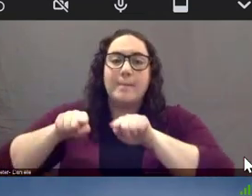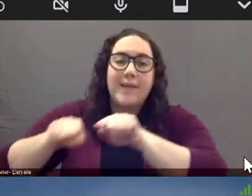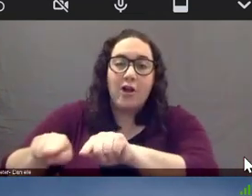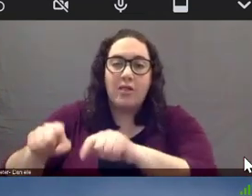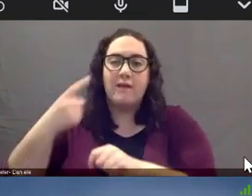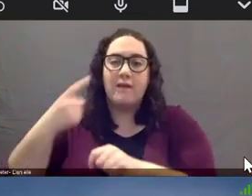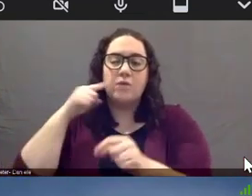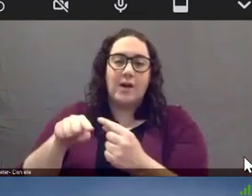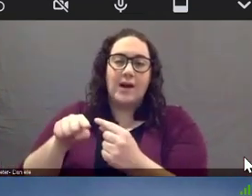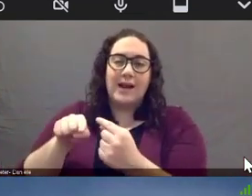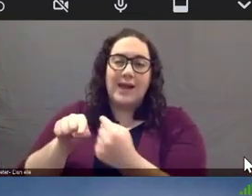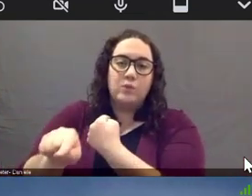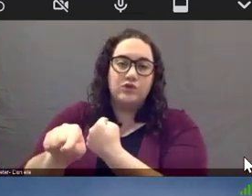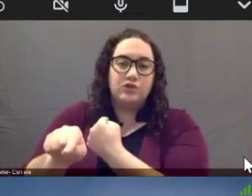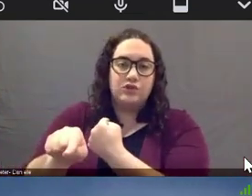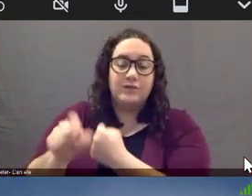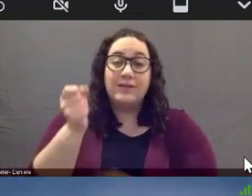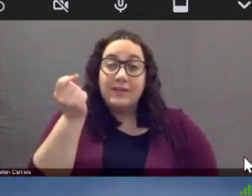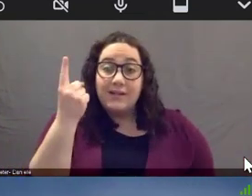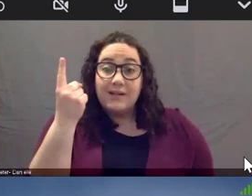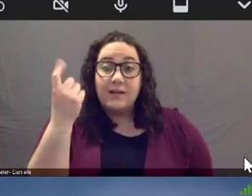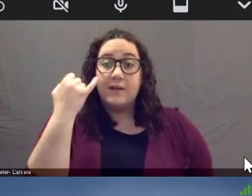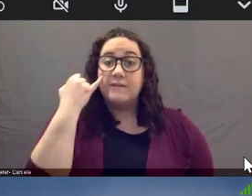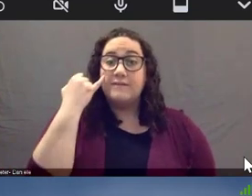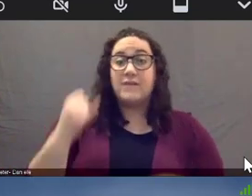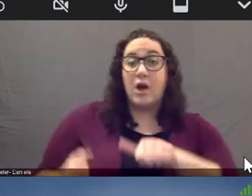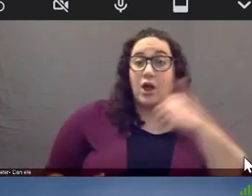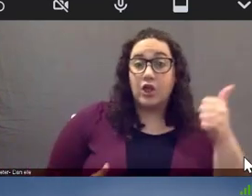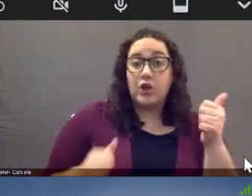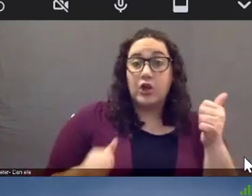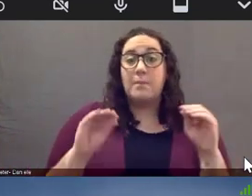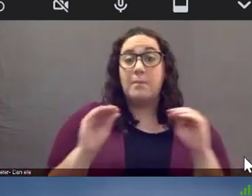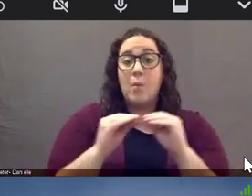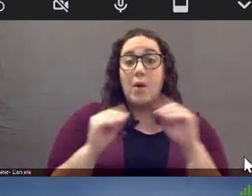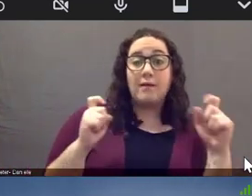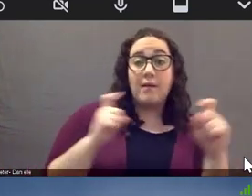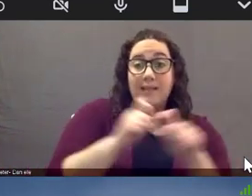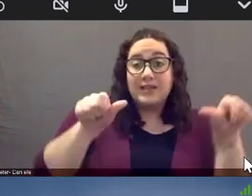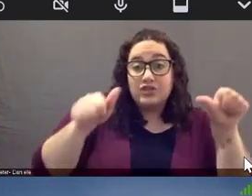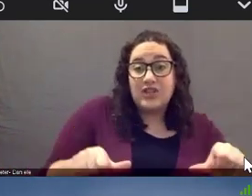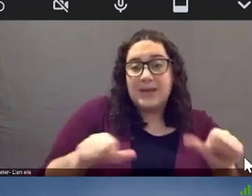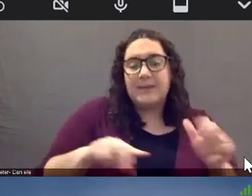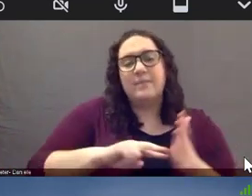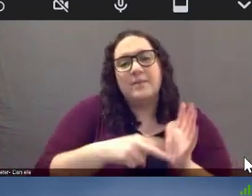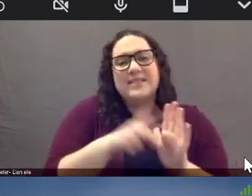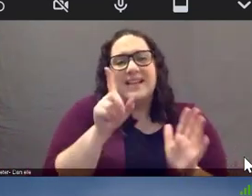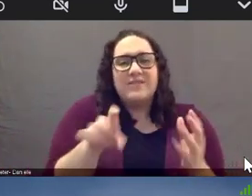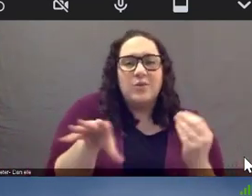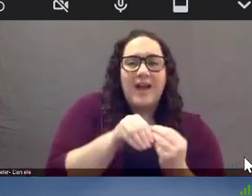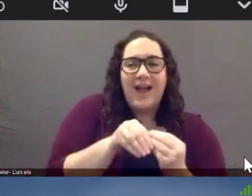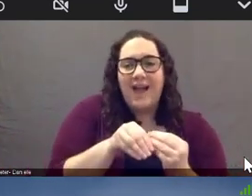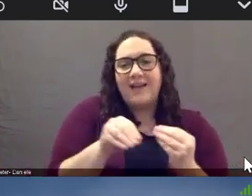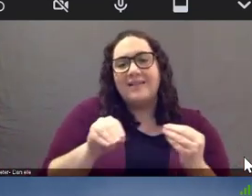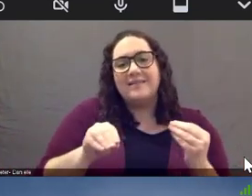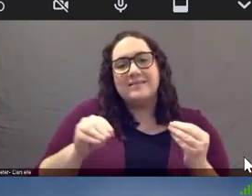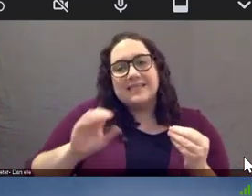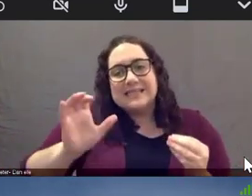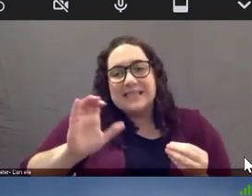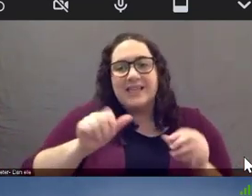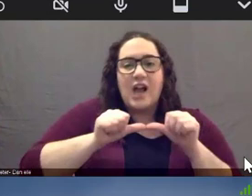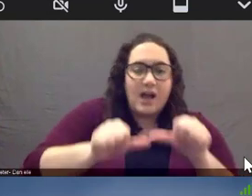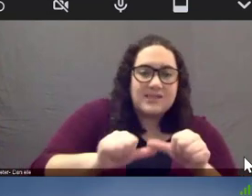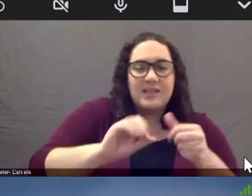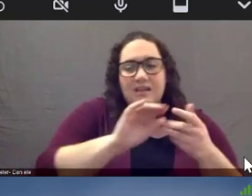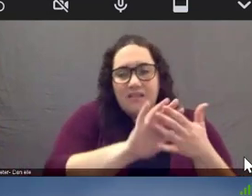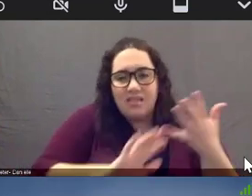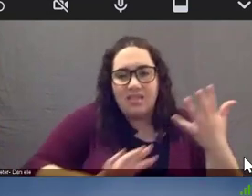factors. The next question says, two fluids flow